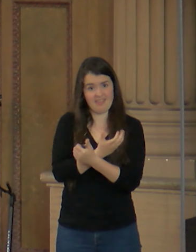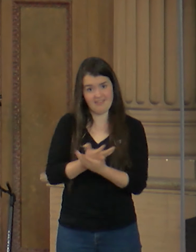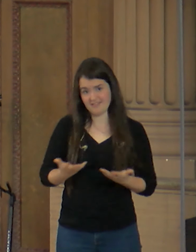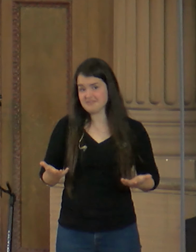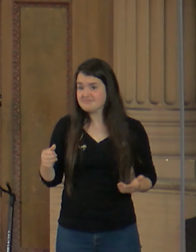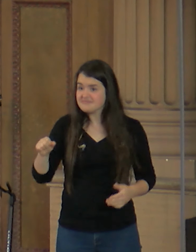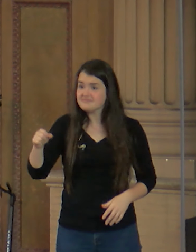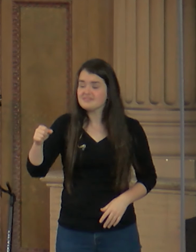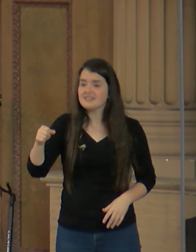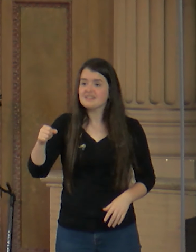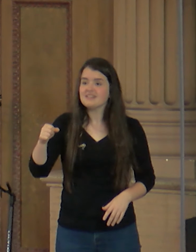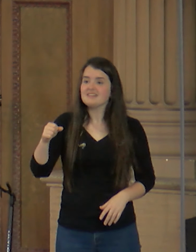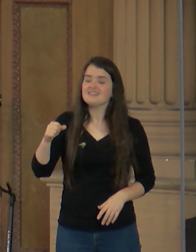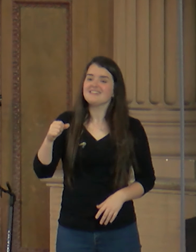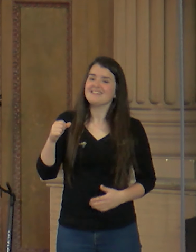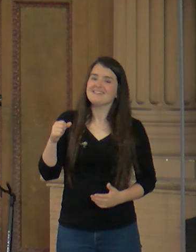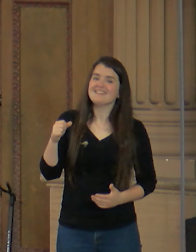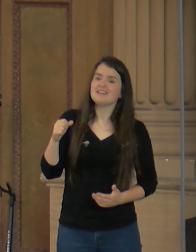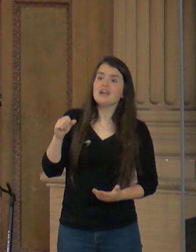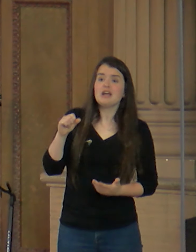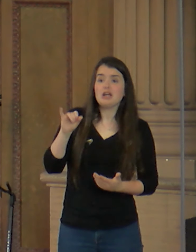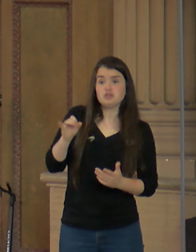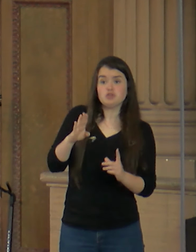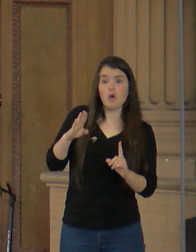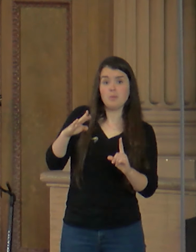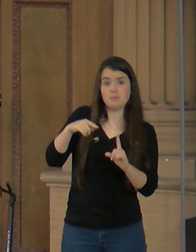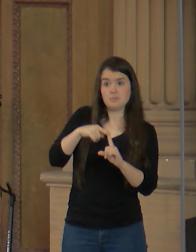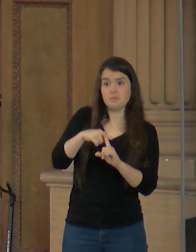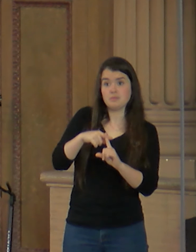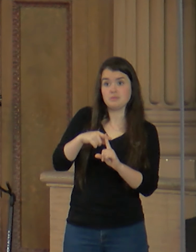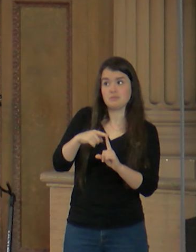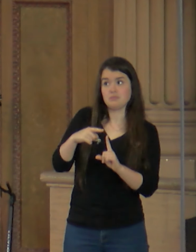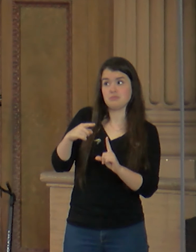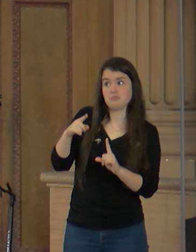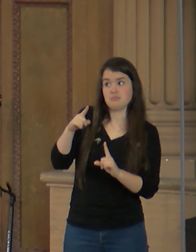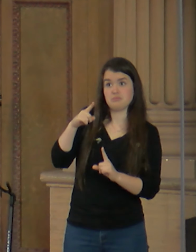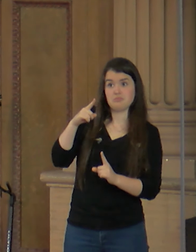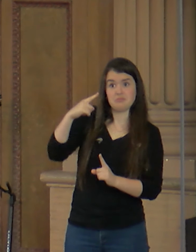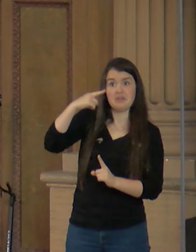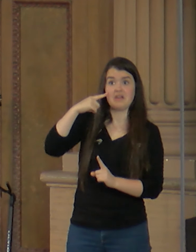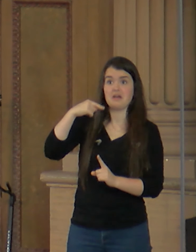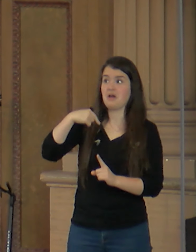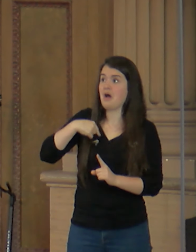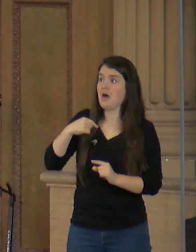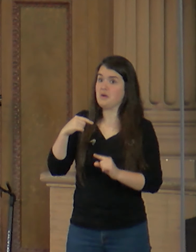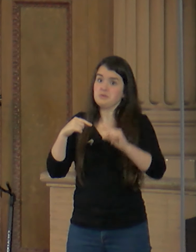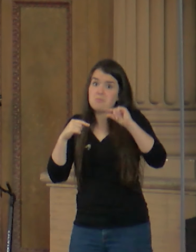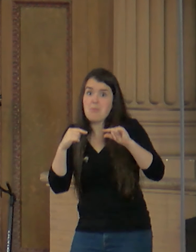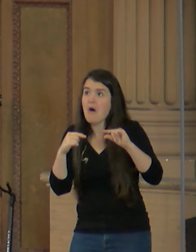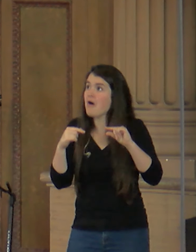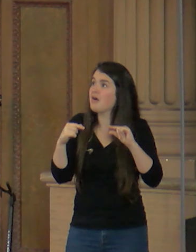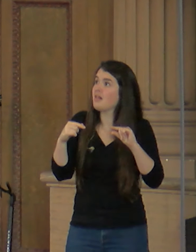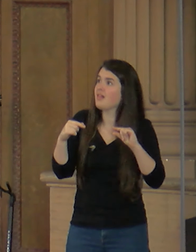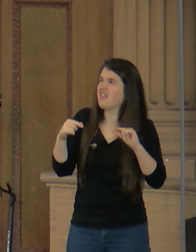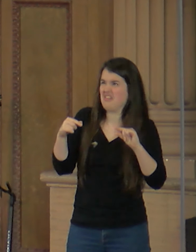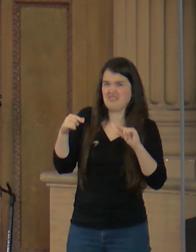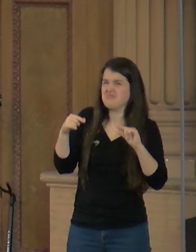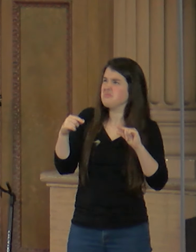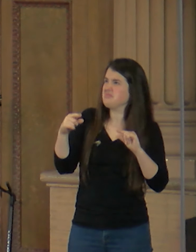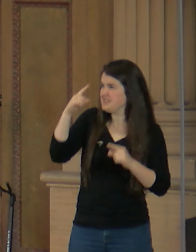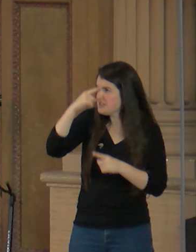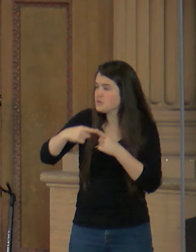part that Job needed the most, because Job never really argued with the fact that God's big and he's small. He was actually frustrated with the fact that a God who